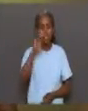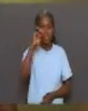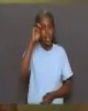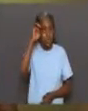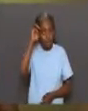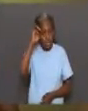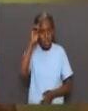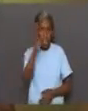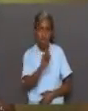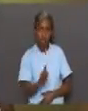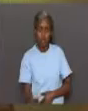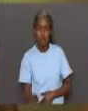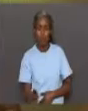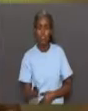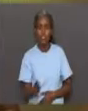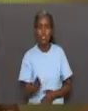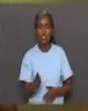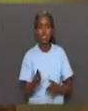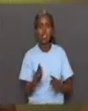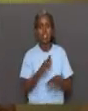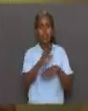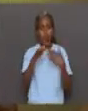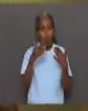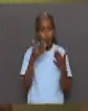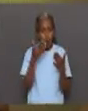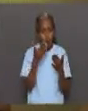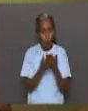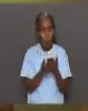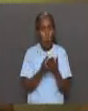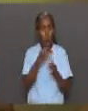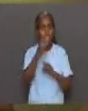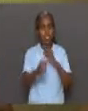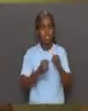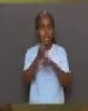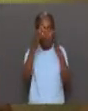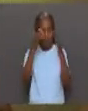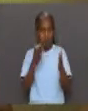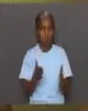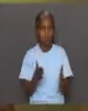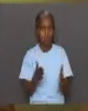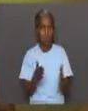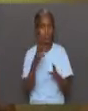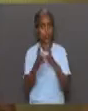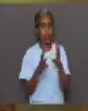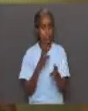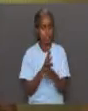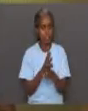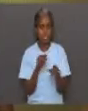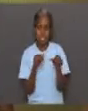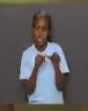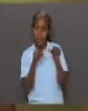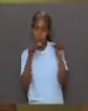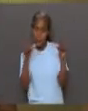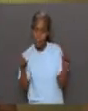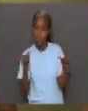Euclidean geometry is among the oldest sciences in the world. The